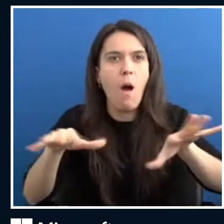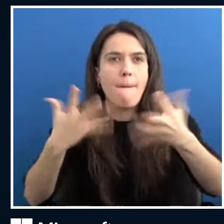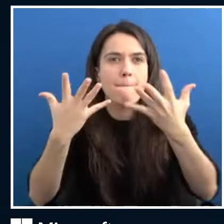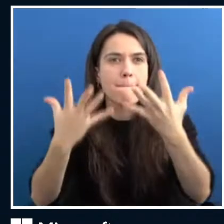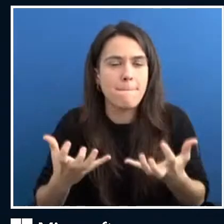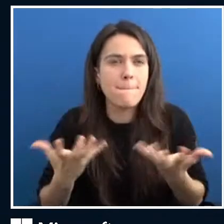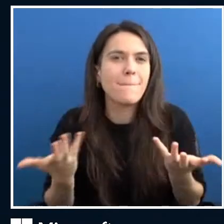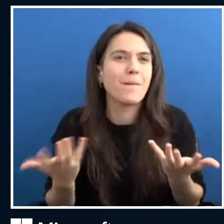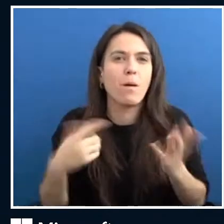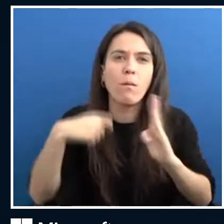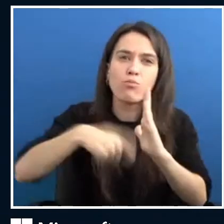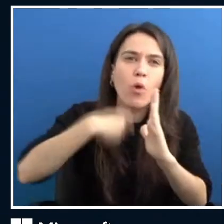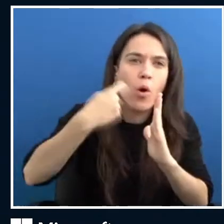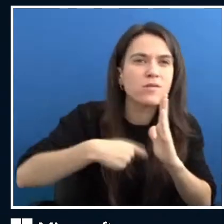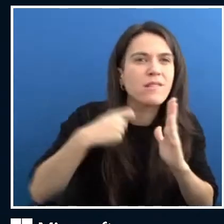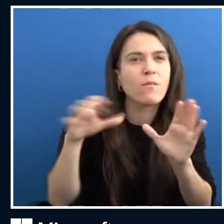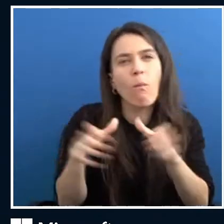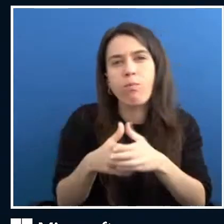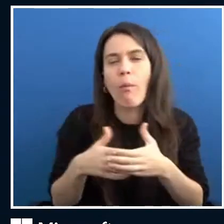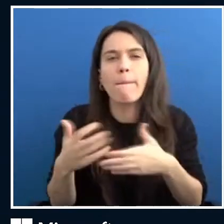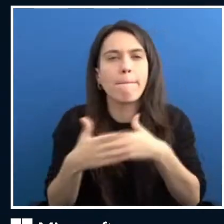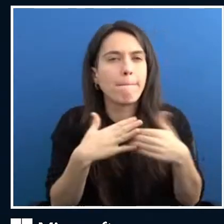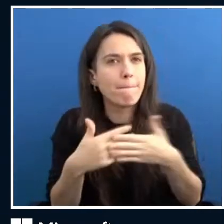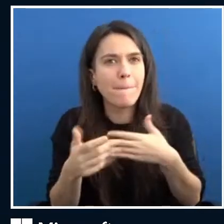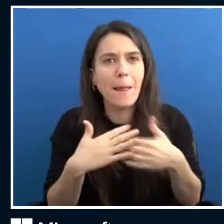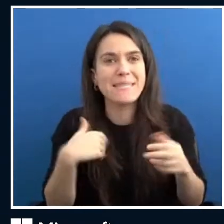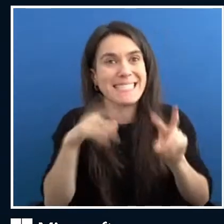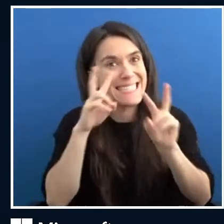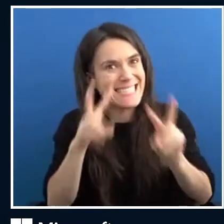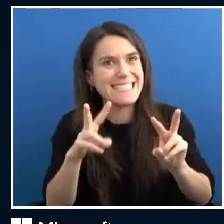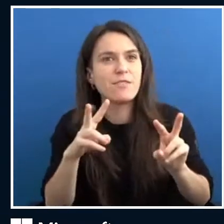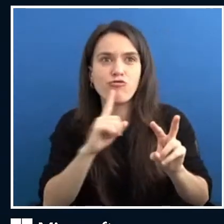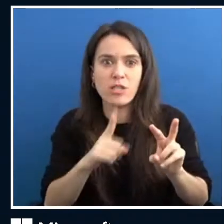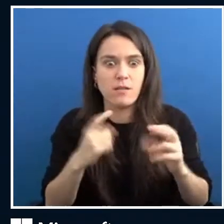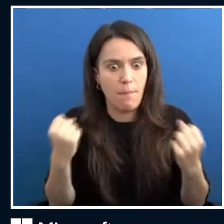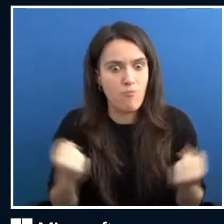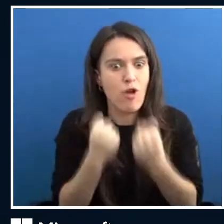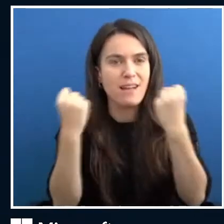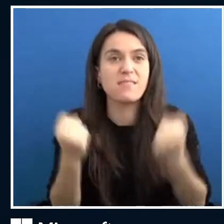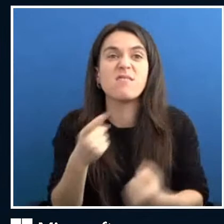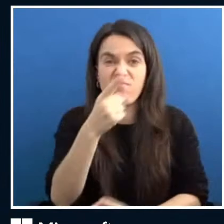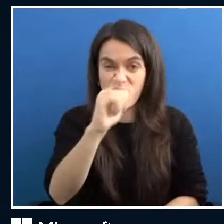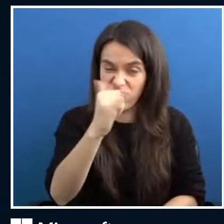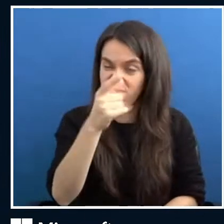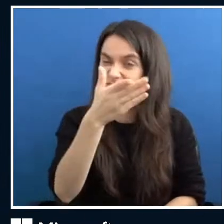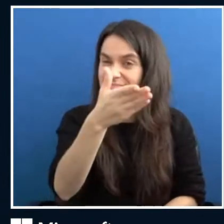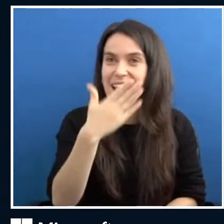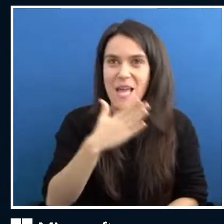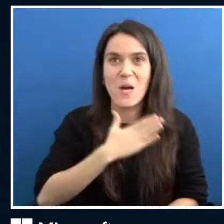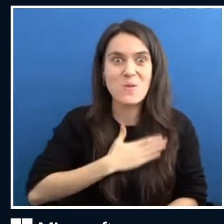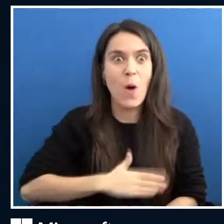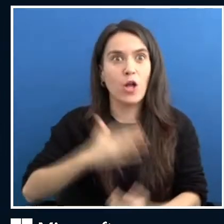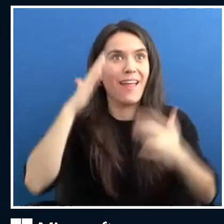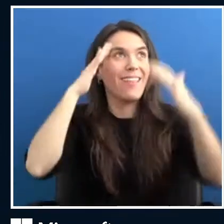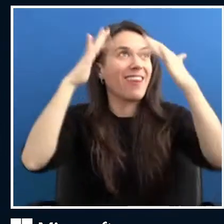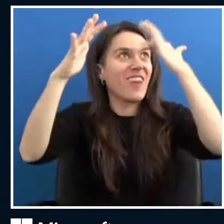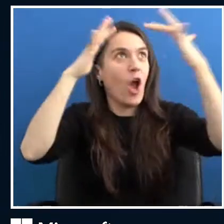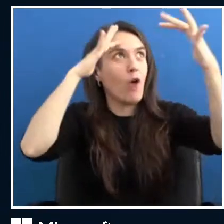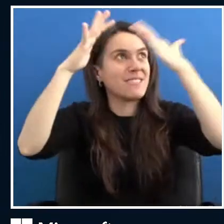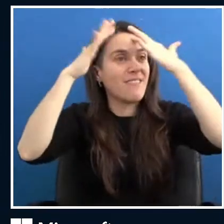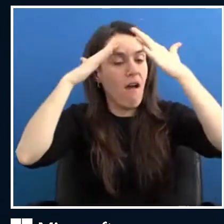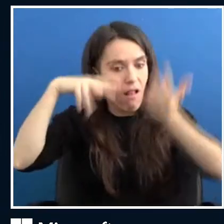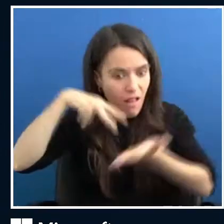or a group-based project or an individual-based project. Absolutely, because you want to keep it relevant to the knowledge that they're gaining in the classroom. Definitely. So